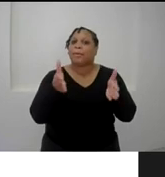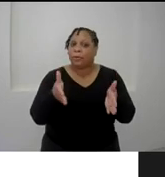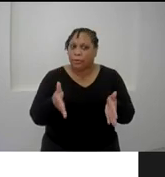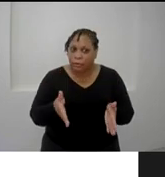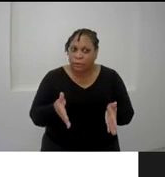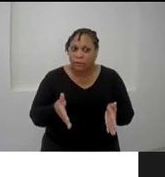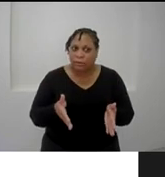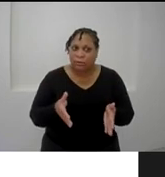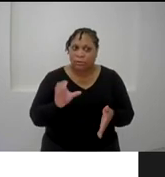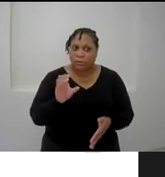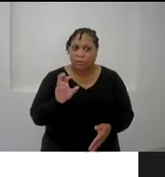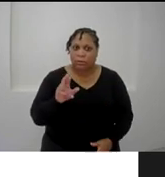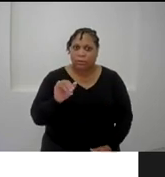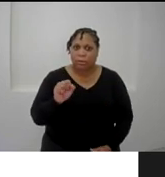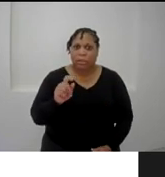Crystal,